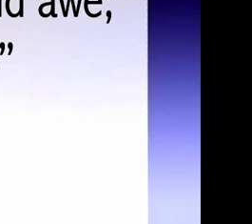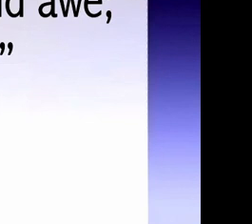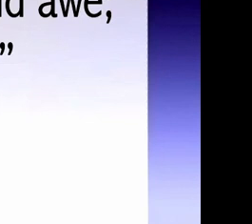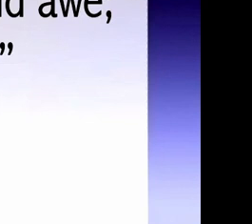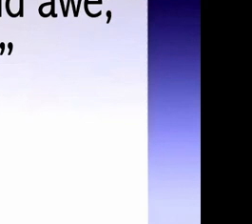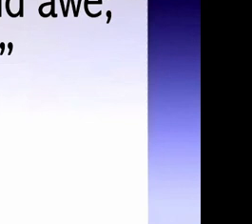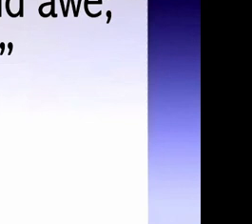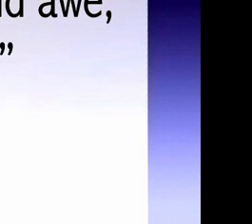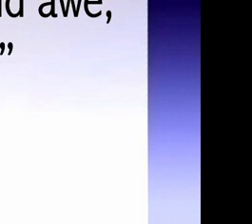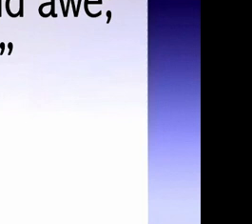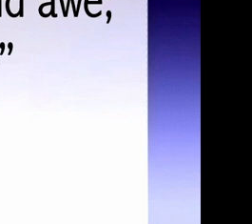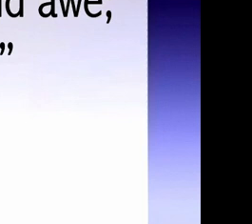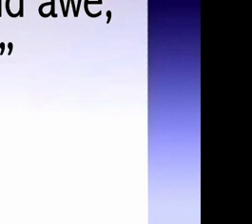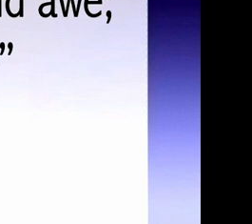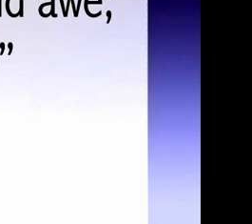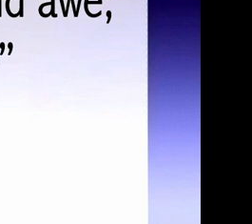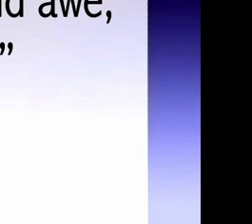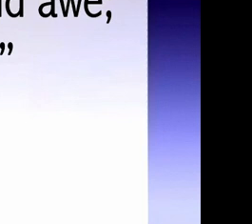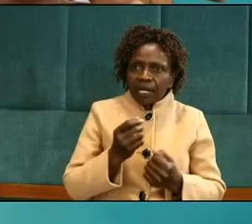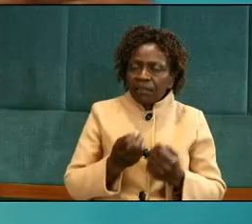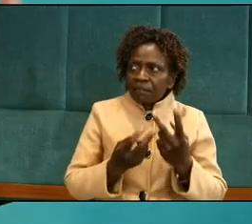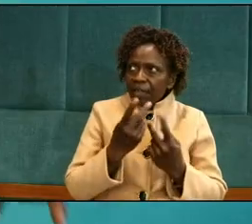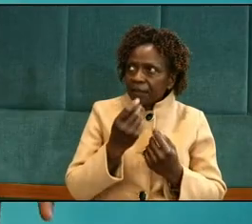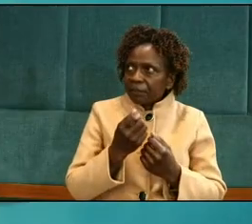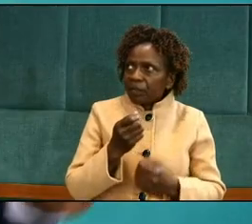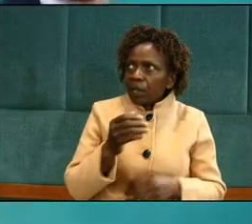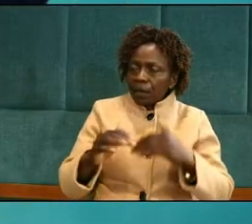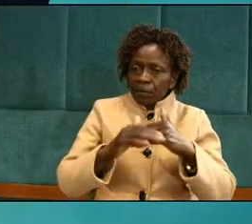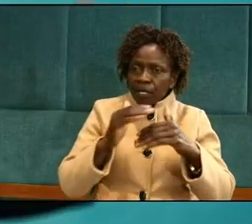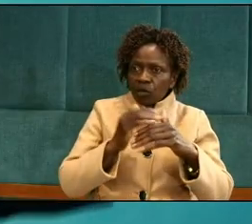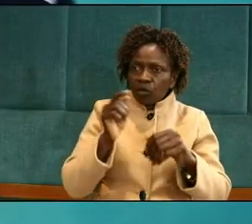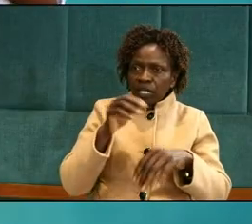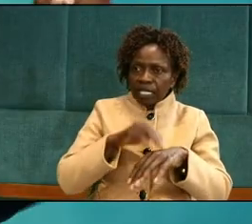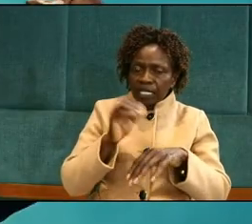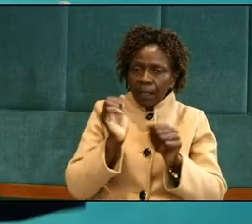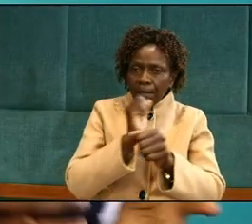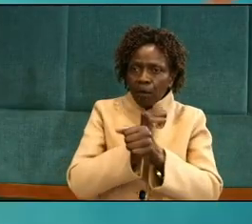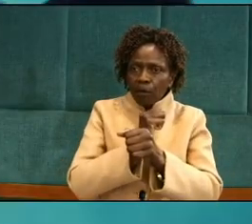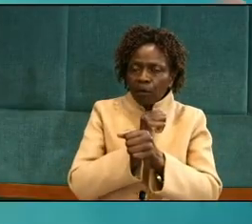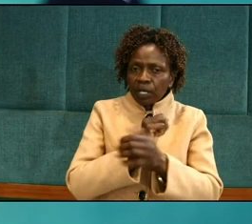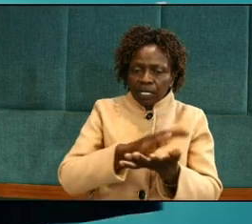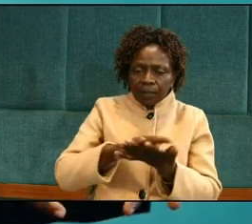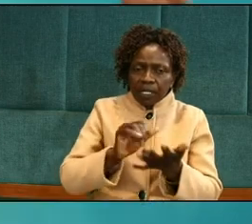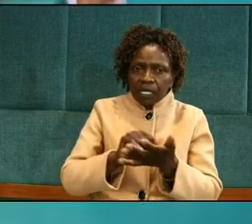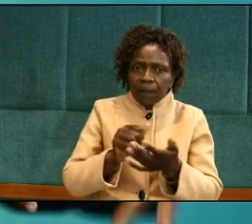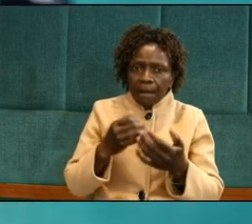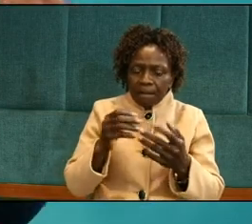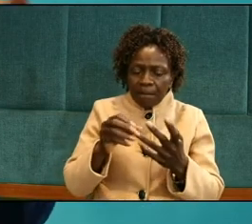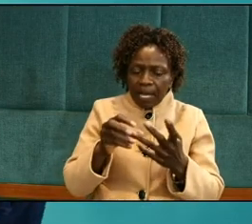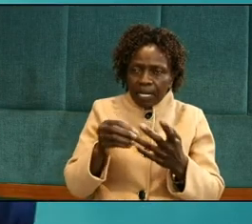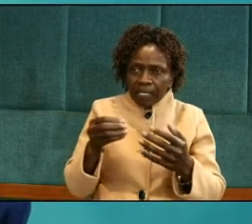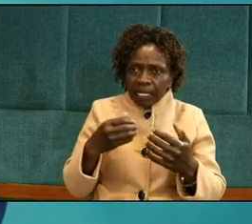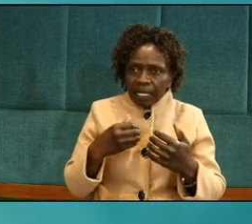consuming fire." You see, building on this, Paul establishes that marriage